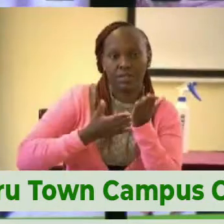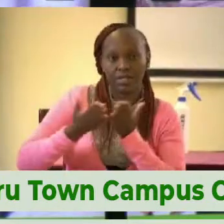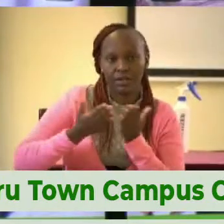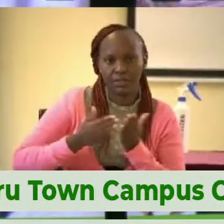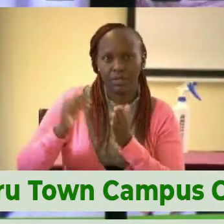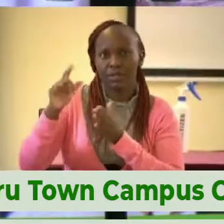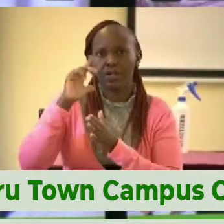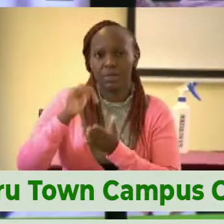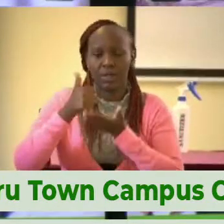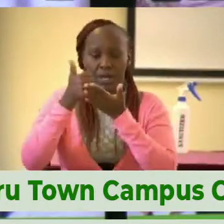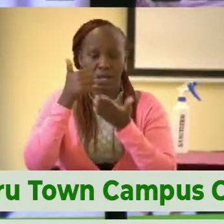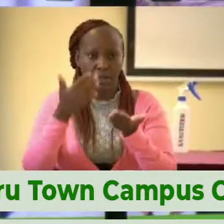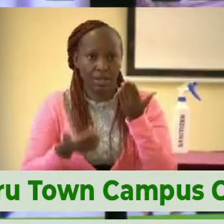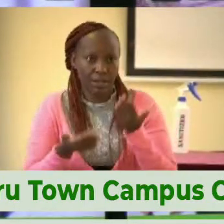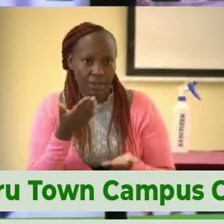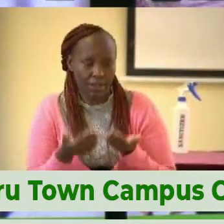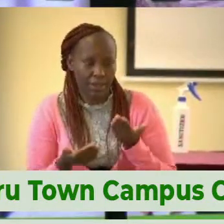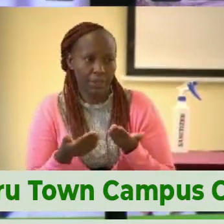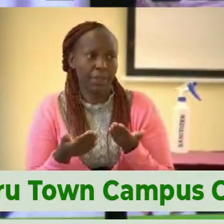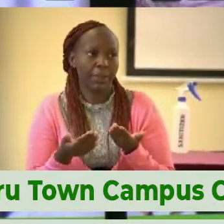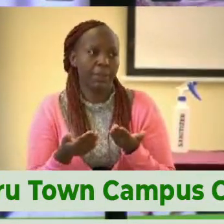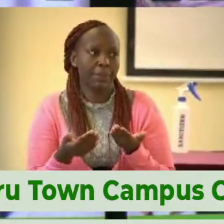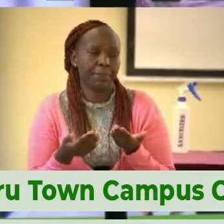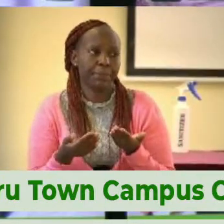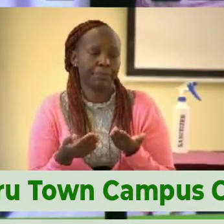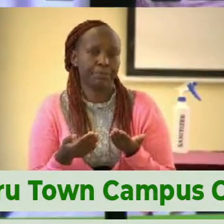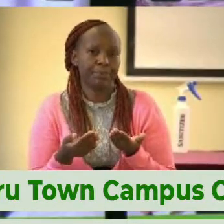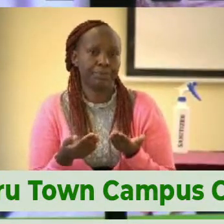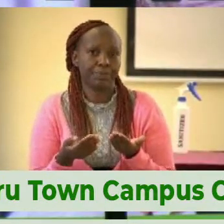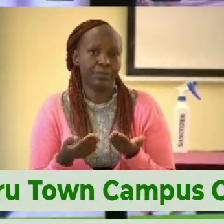legal aid clinics, and